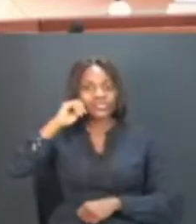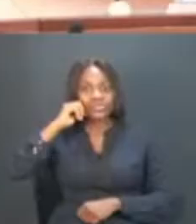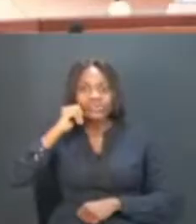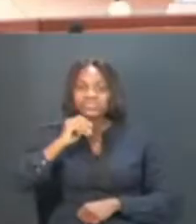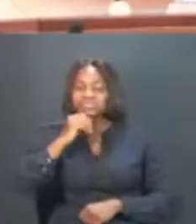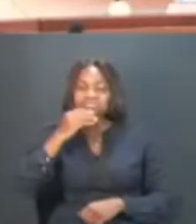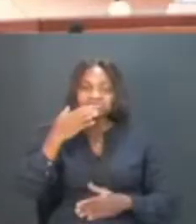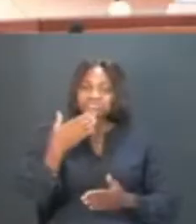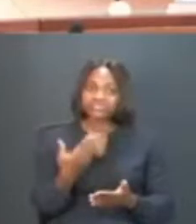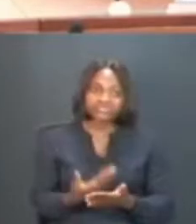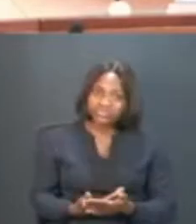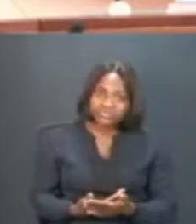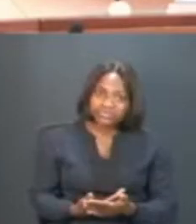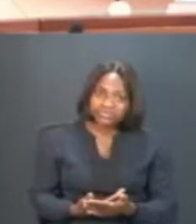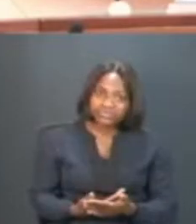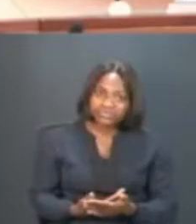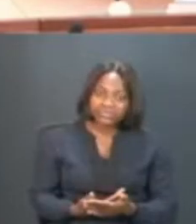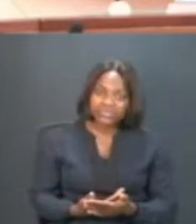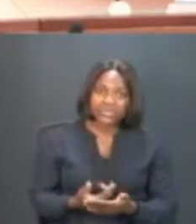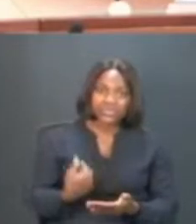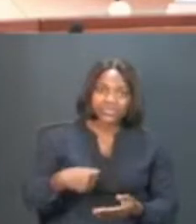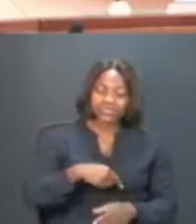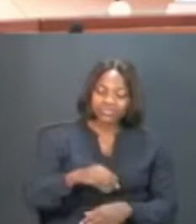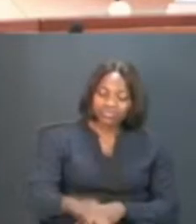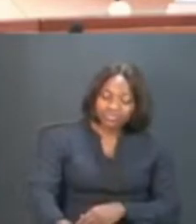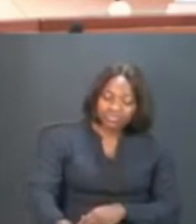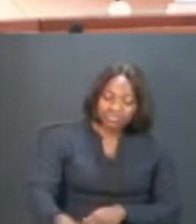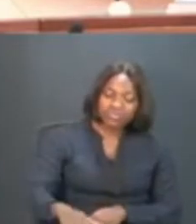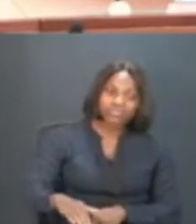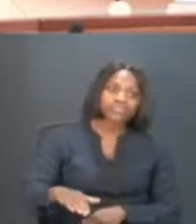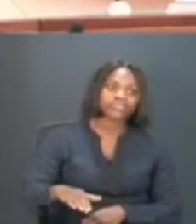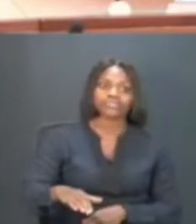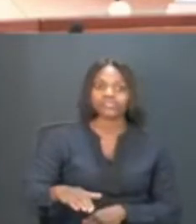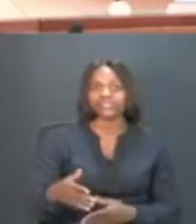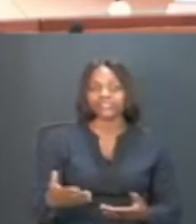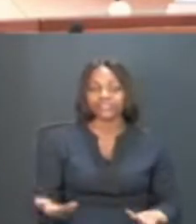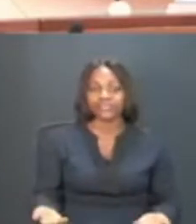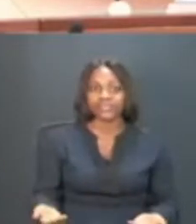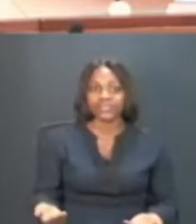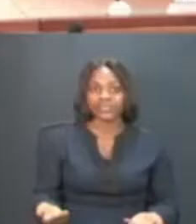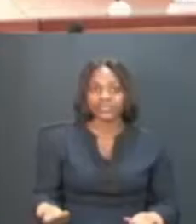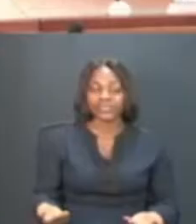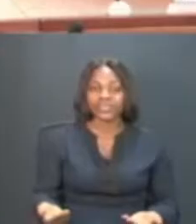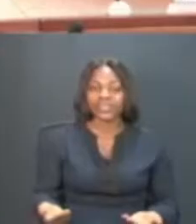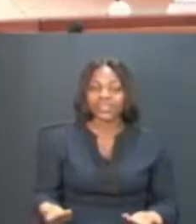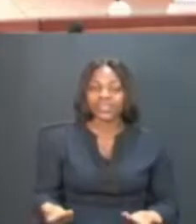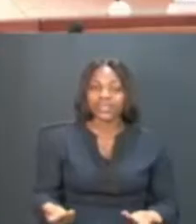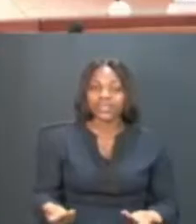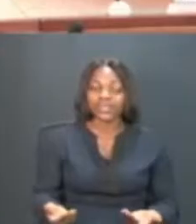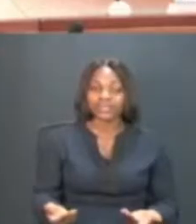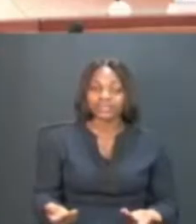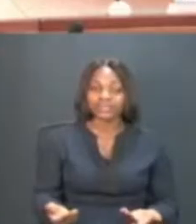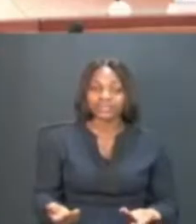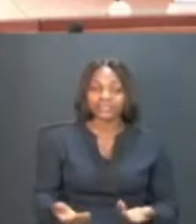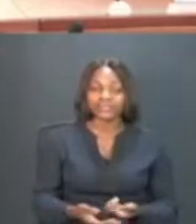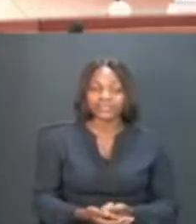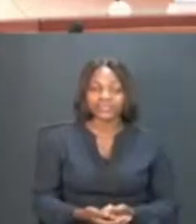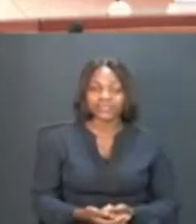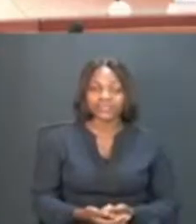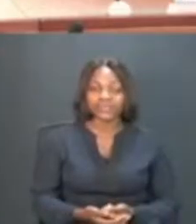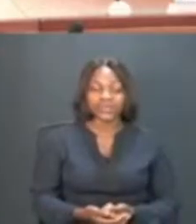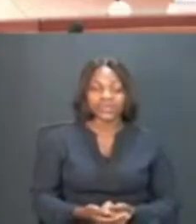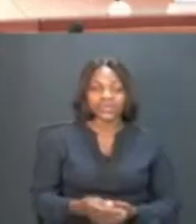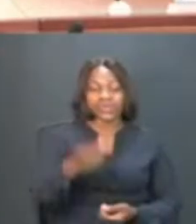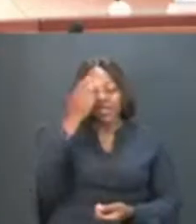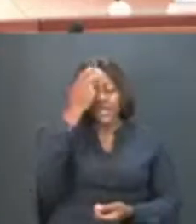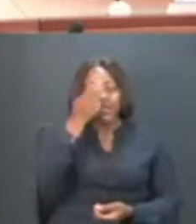good. Growing up, our parents tossed tomatoes for us in the morning at breakfast. Today, if you toss the breakfast, nobody will eat it